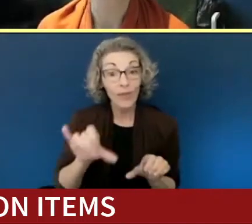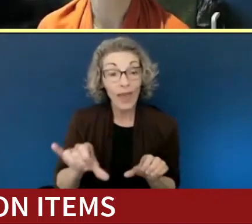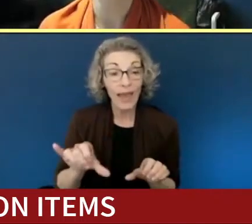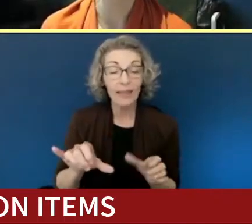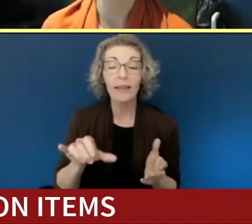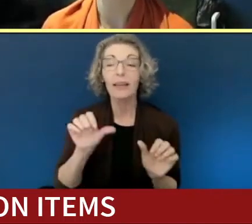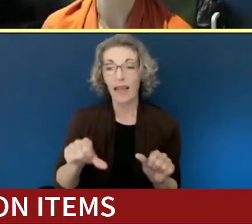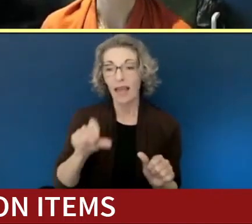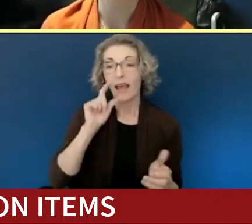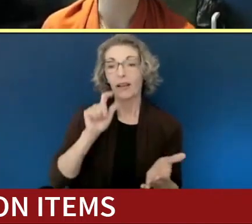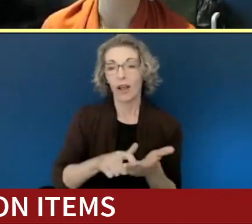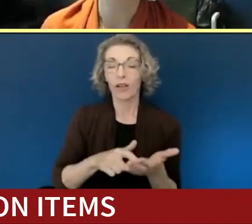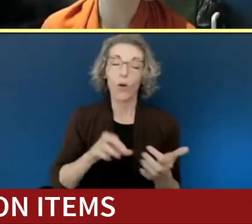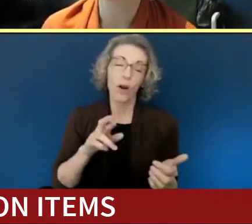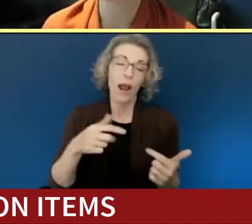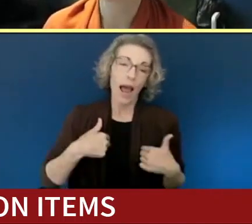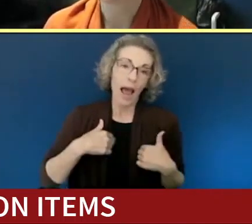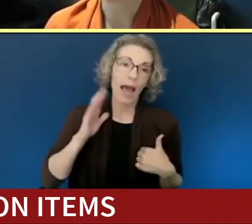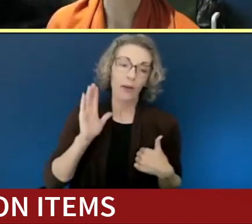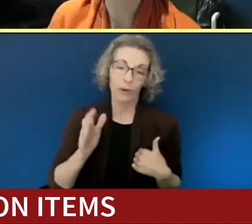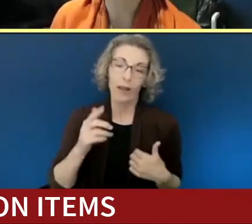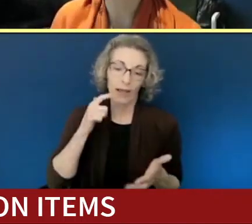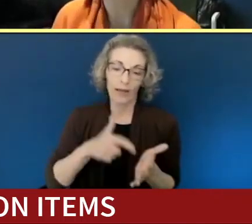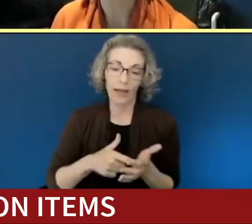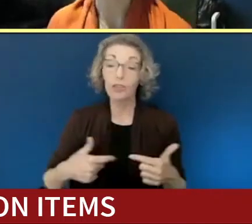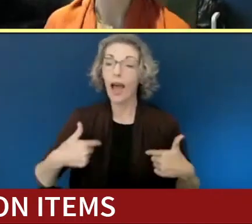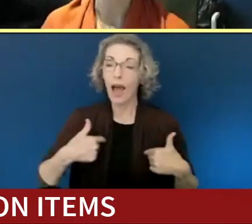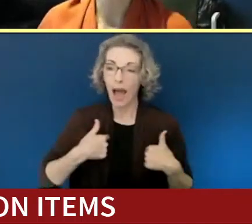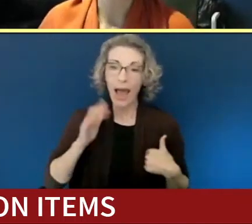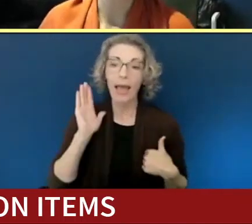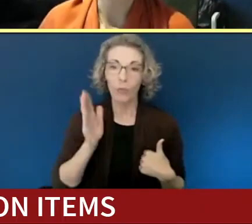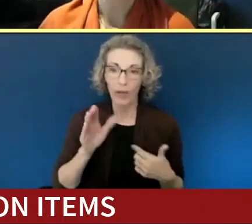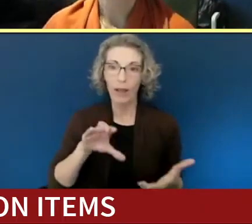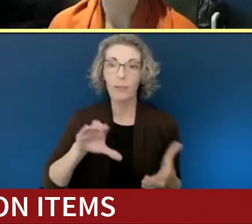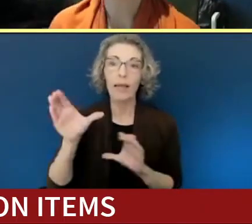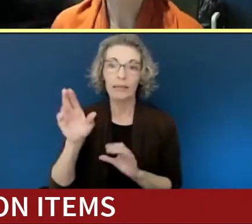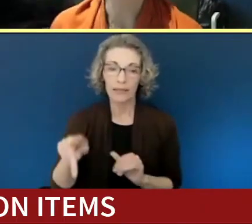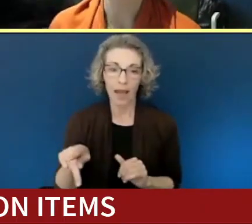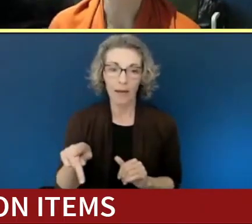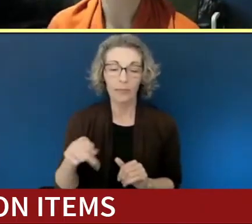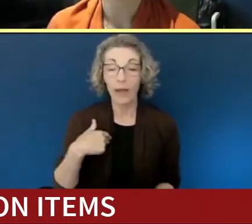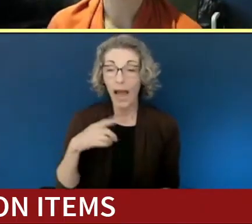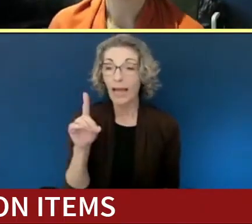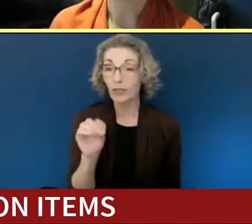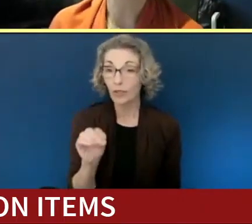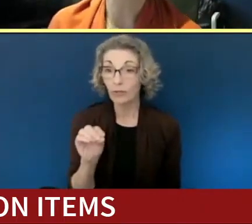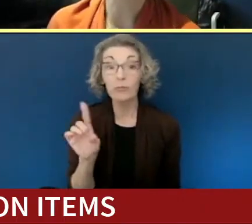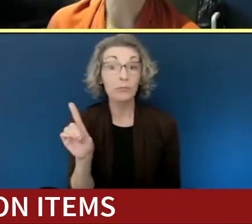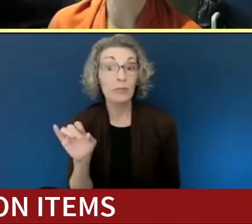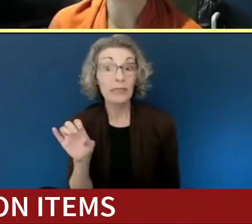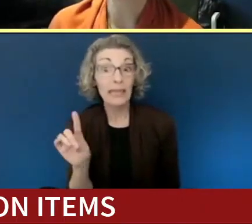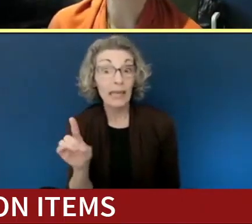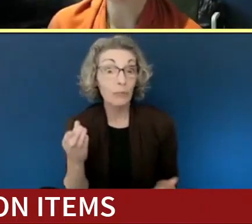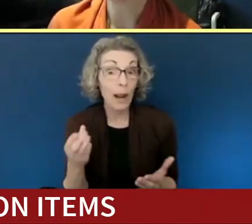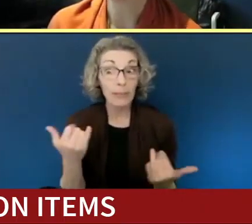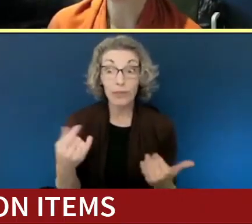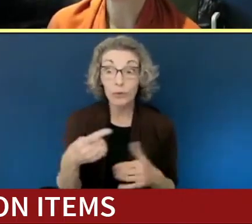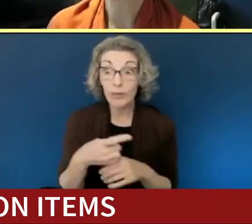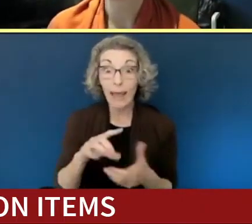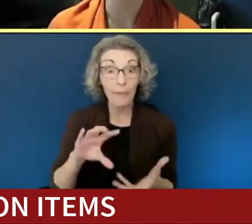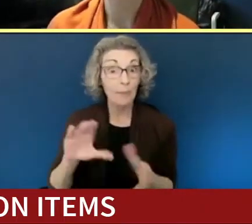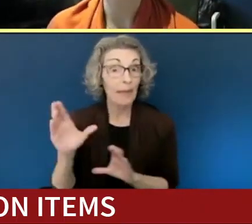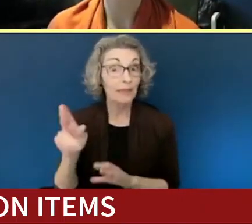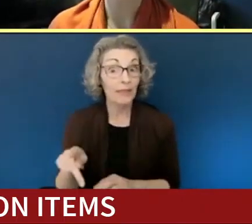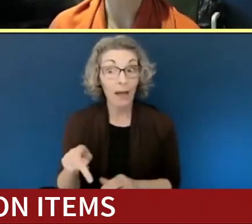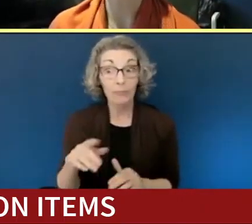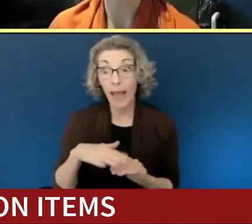will choose to acknowledge I will mess up. I did probably today, at least once. And I will